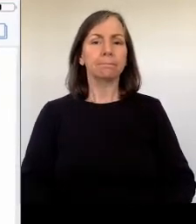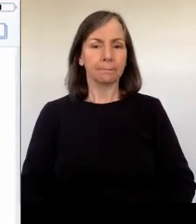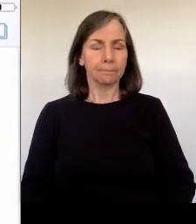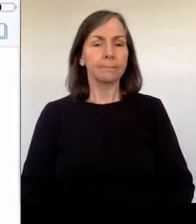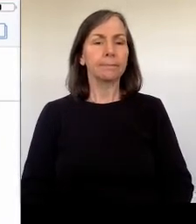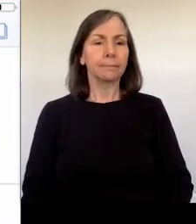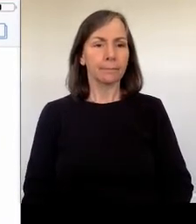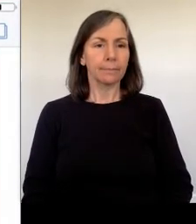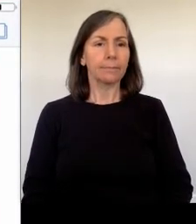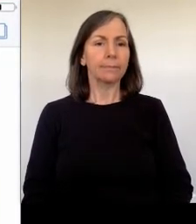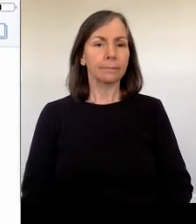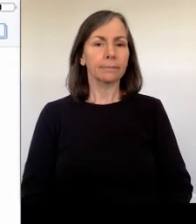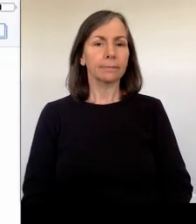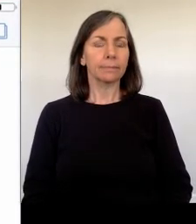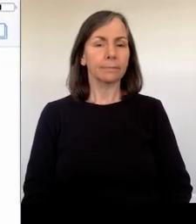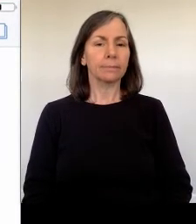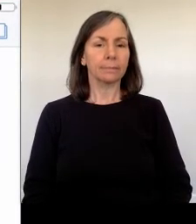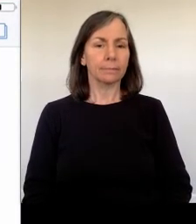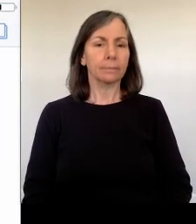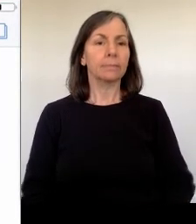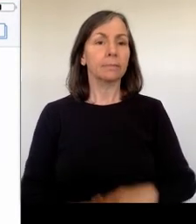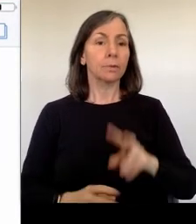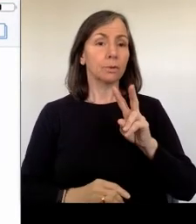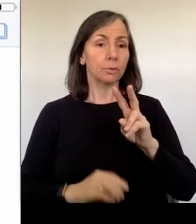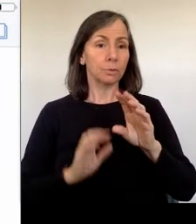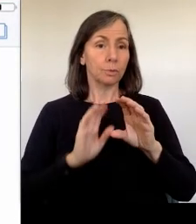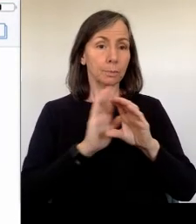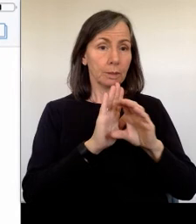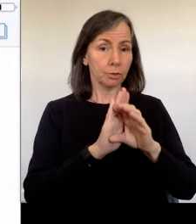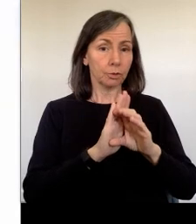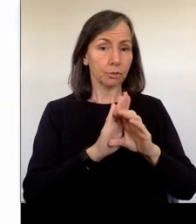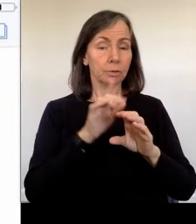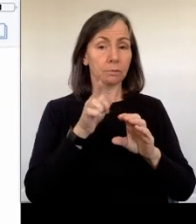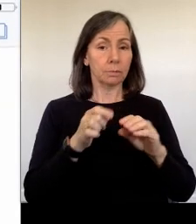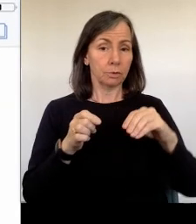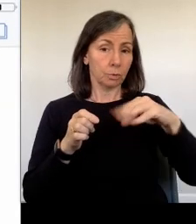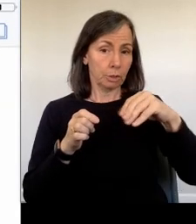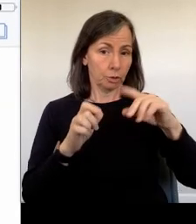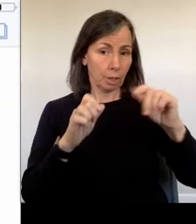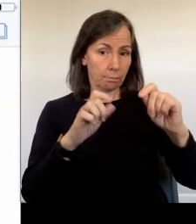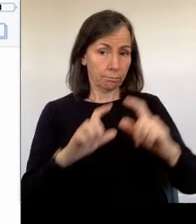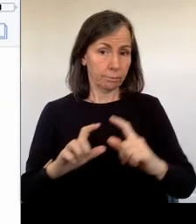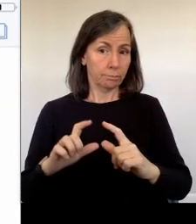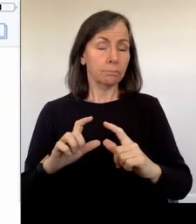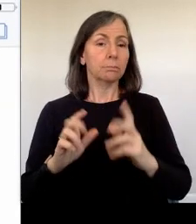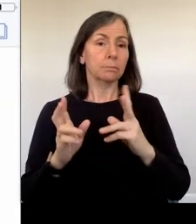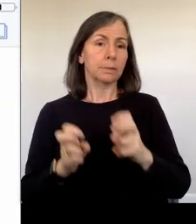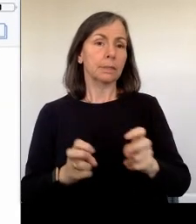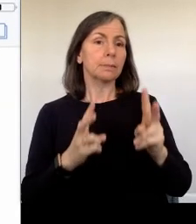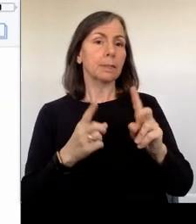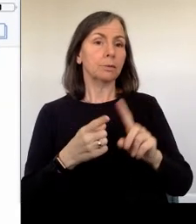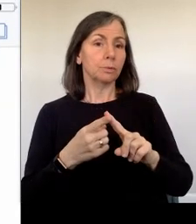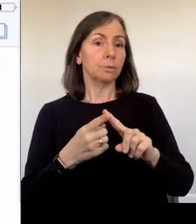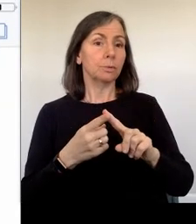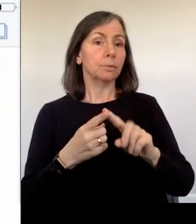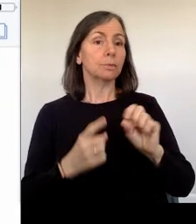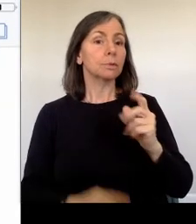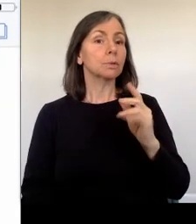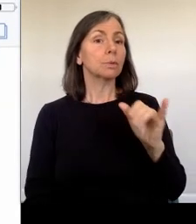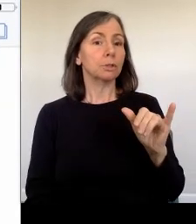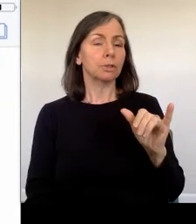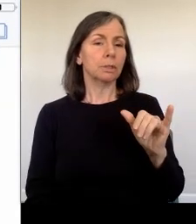Take a screenshot of your two pictures like this and submit them to Schoology, just